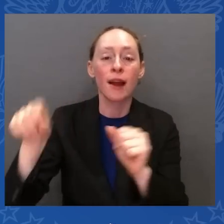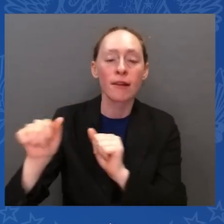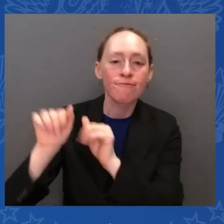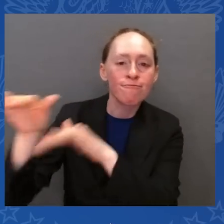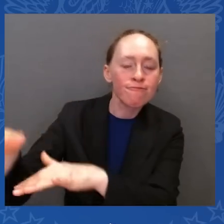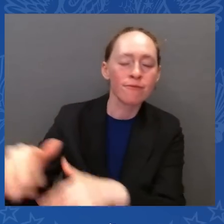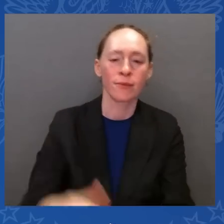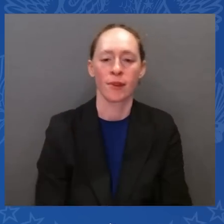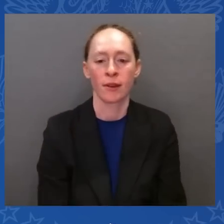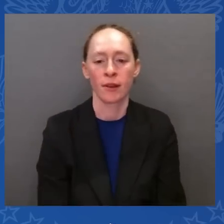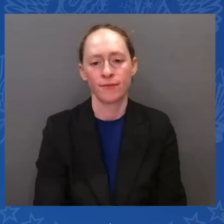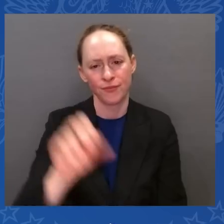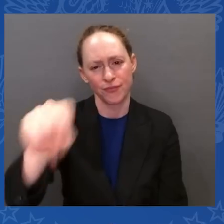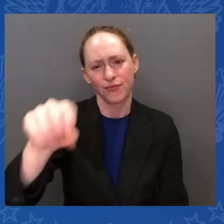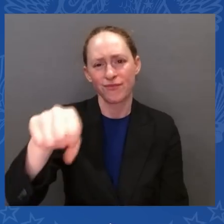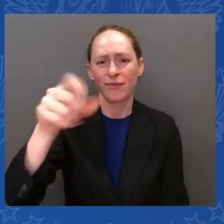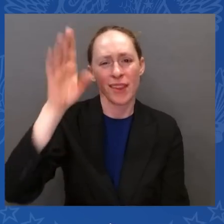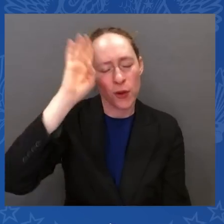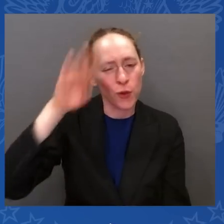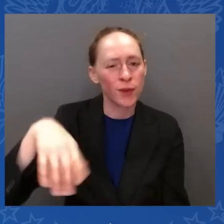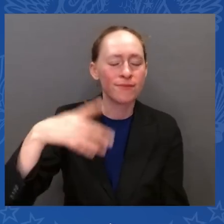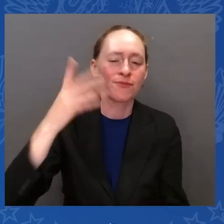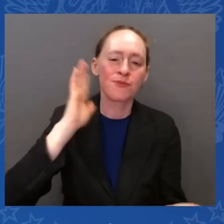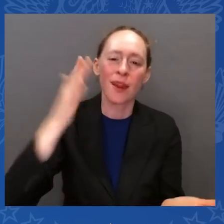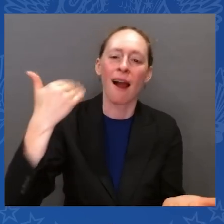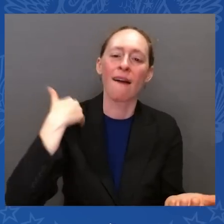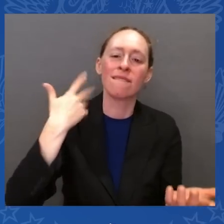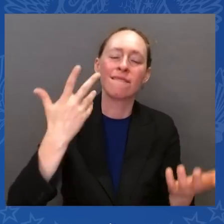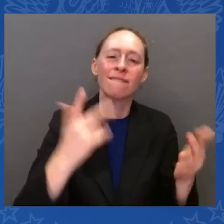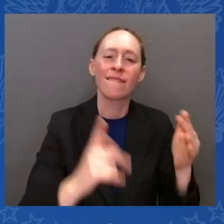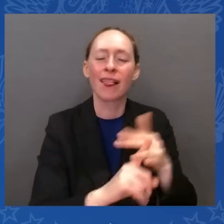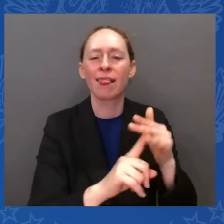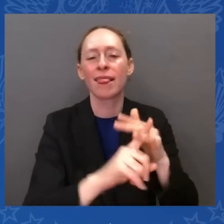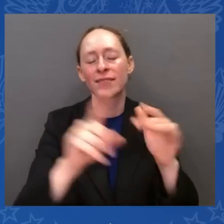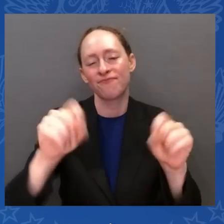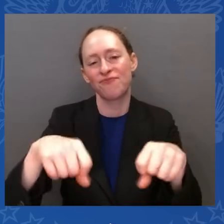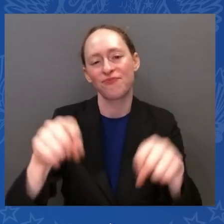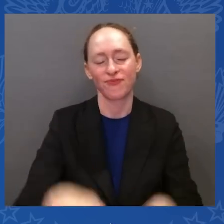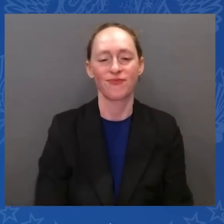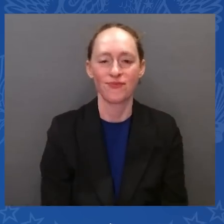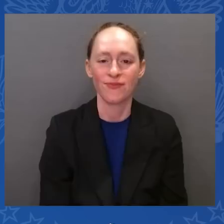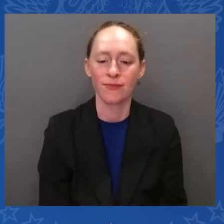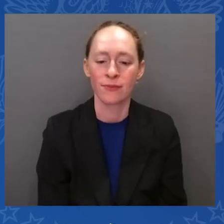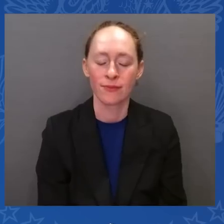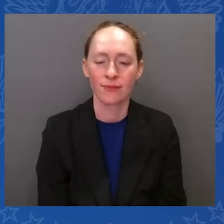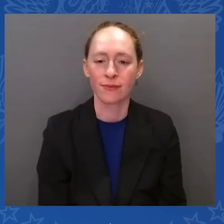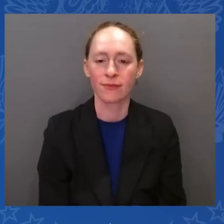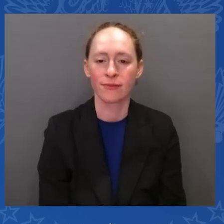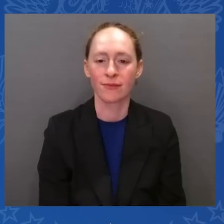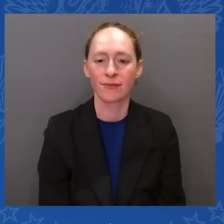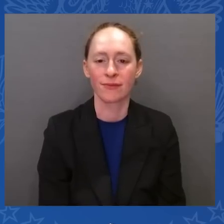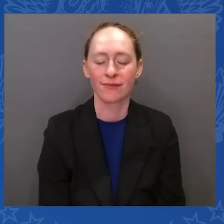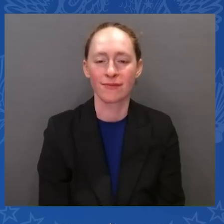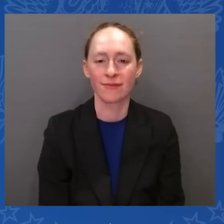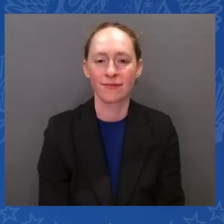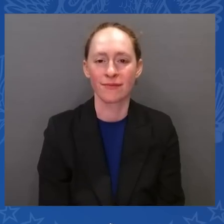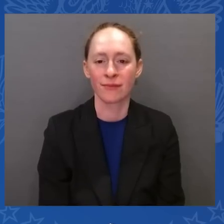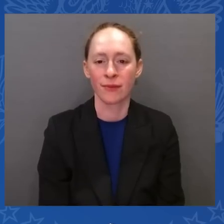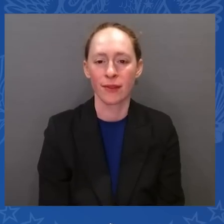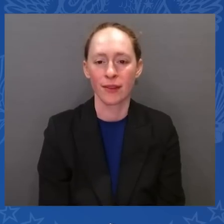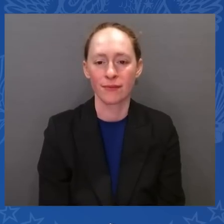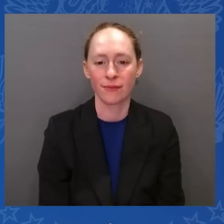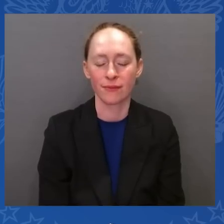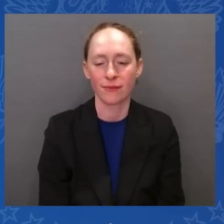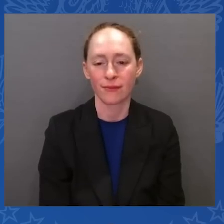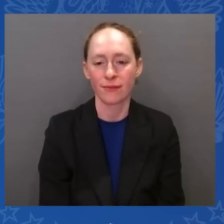offices in Colombia and other places where someone seeking asylum can go first. So, but it remains to be seen. It's going to be chaotic